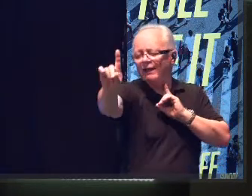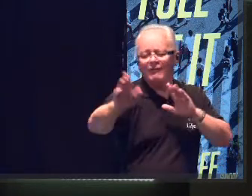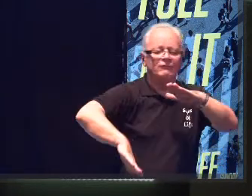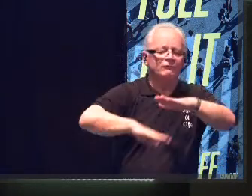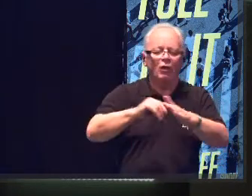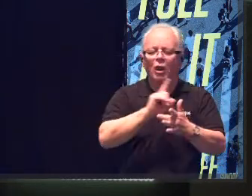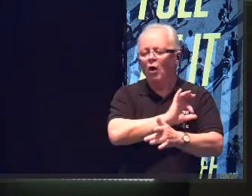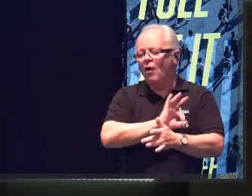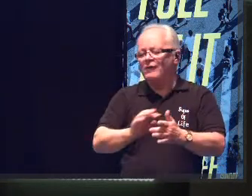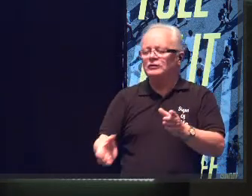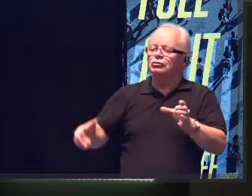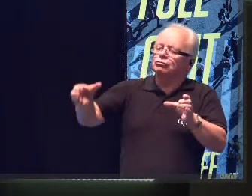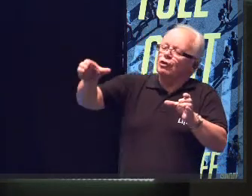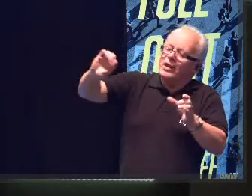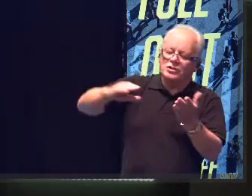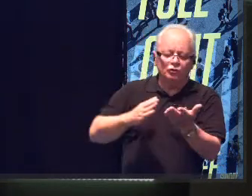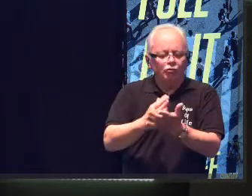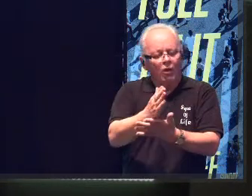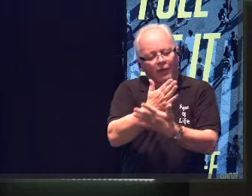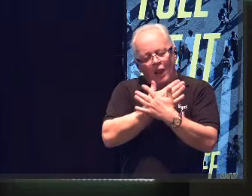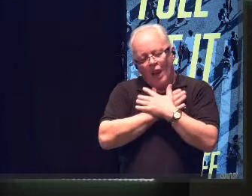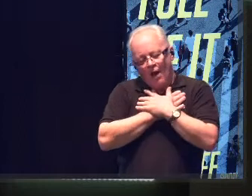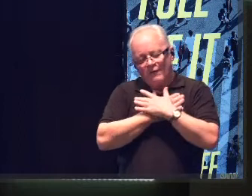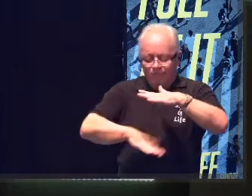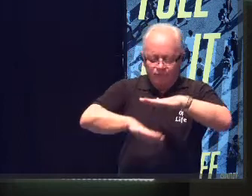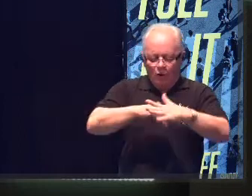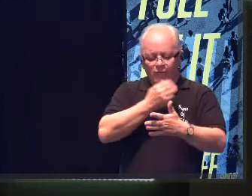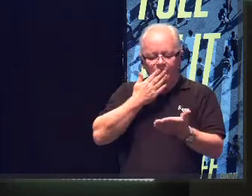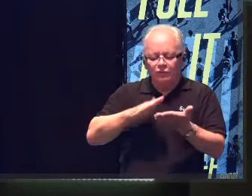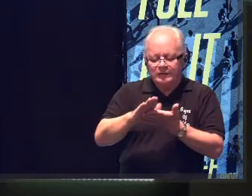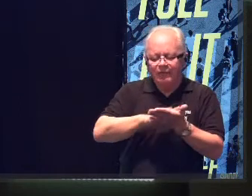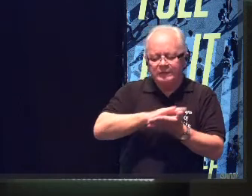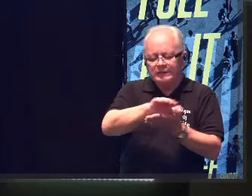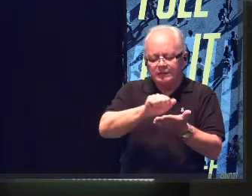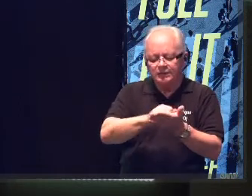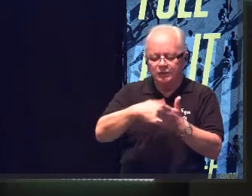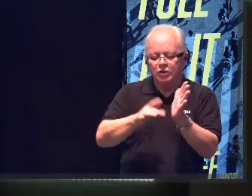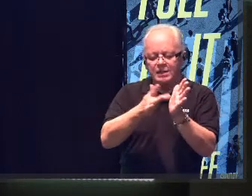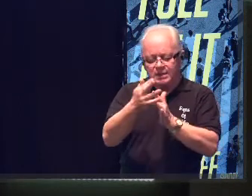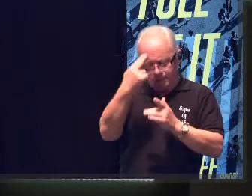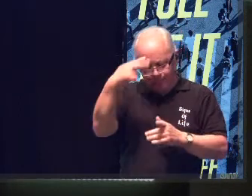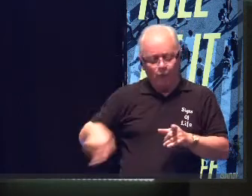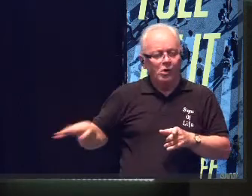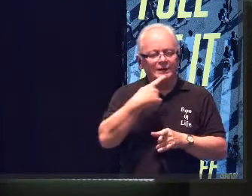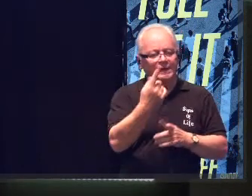truth, full of love, and full of forgiveness. In Jesus' name, everybody said.